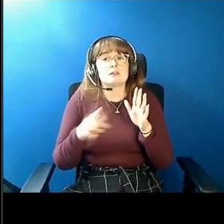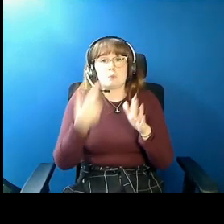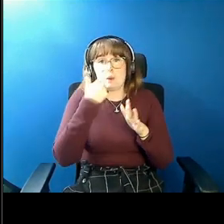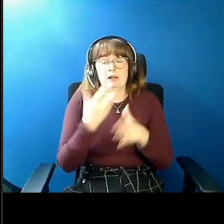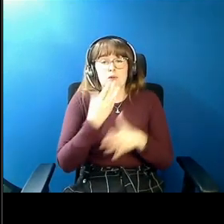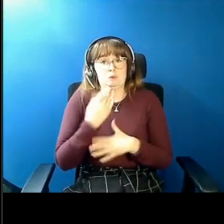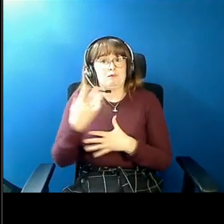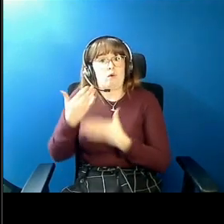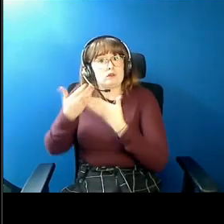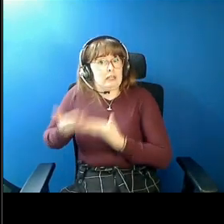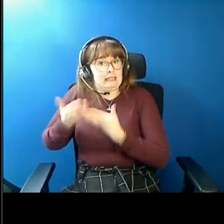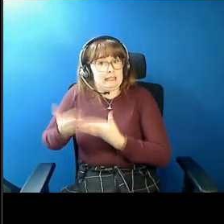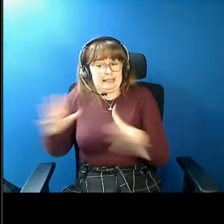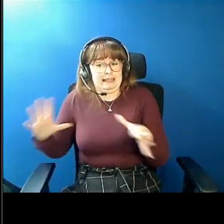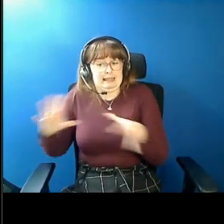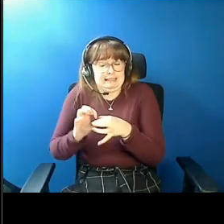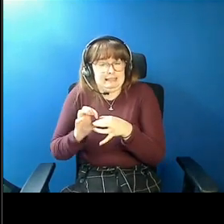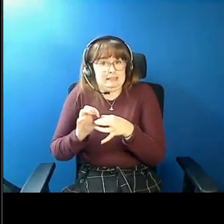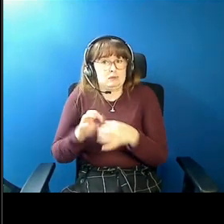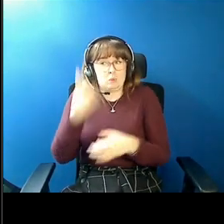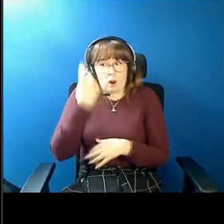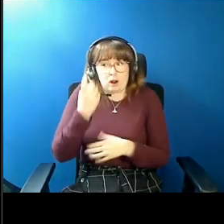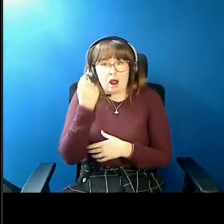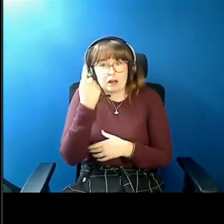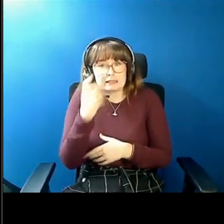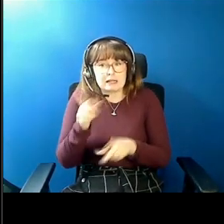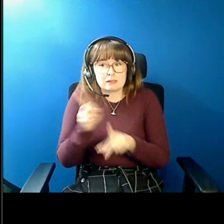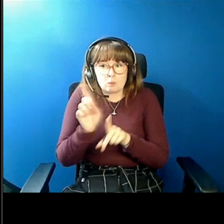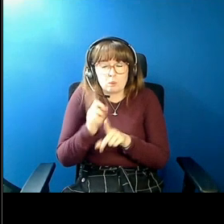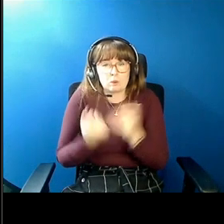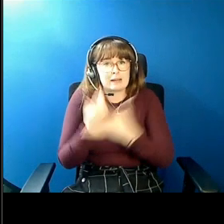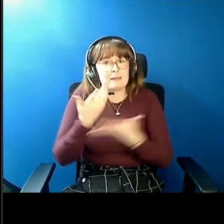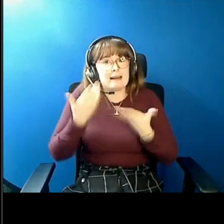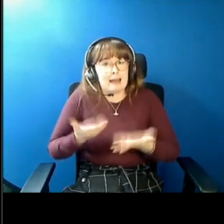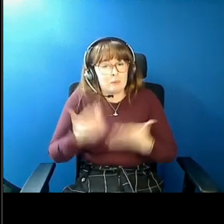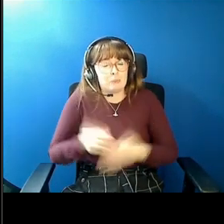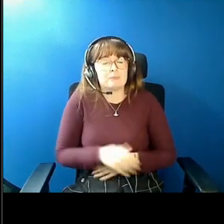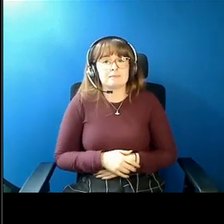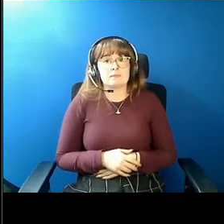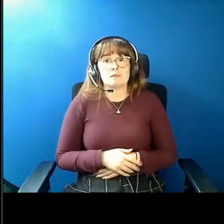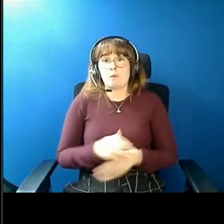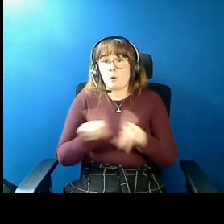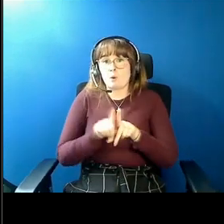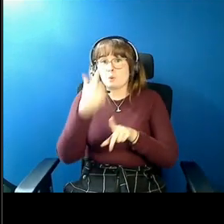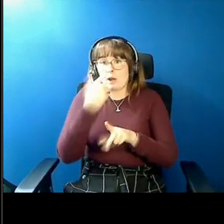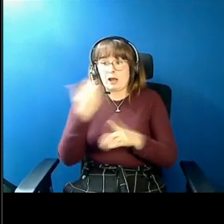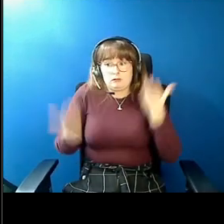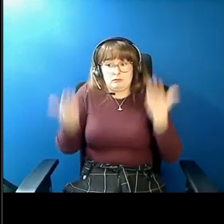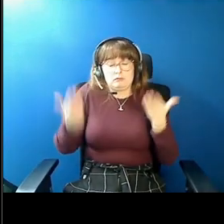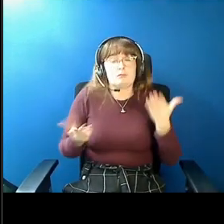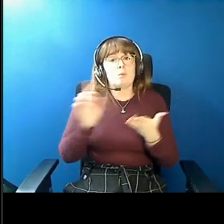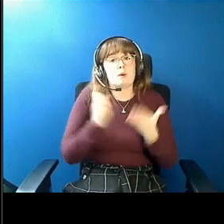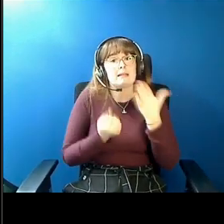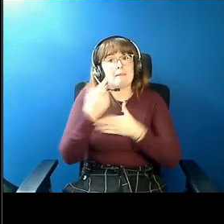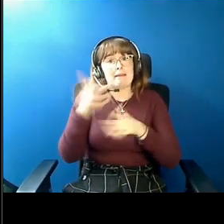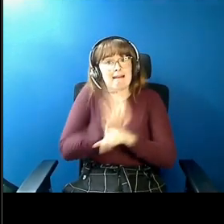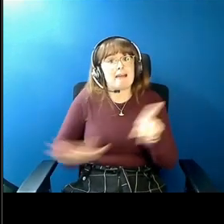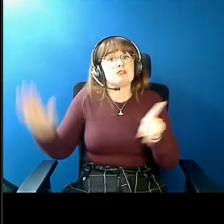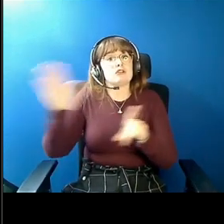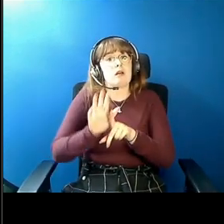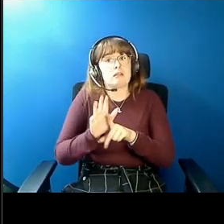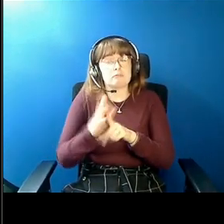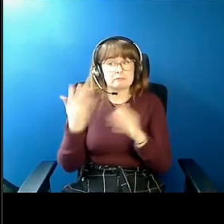to understand the current conditions of the housing stock. It also enables benchmarking against regional or national trends and helps to identify unique